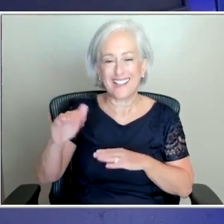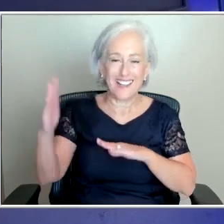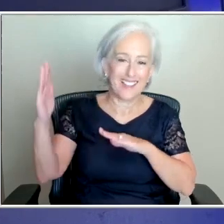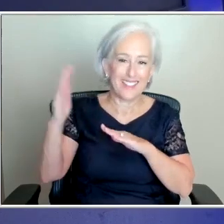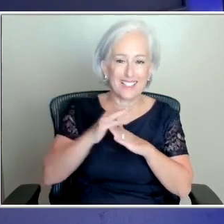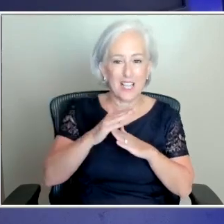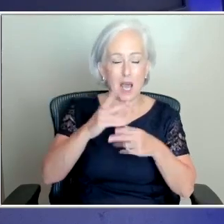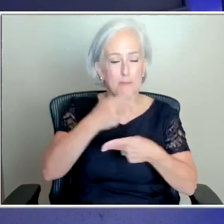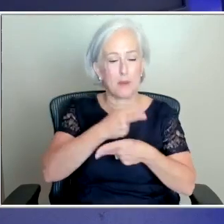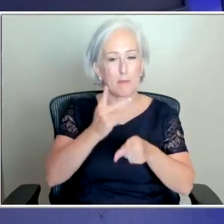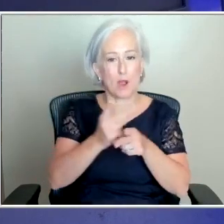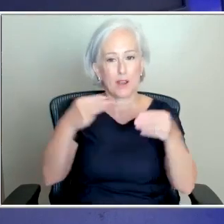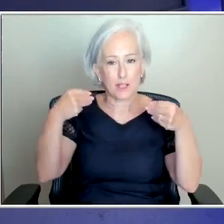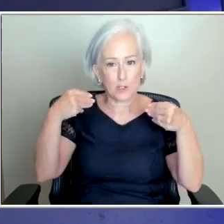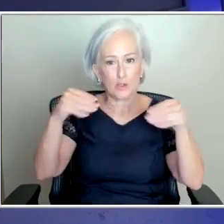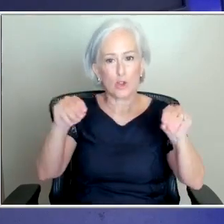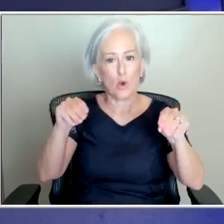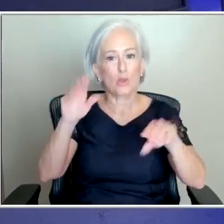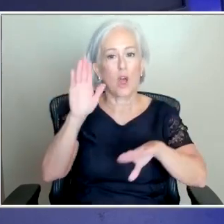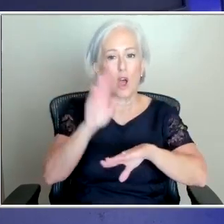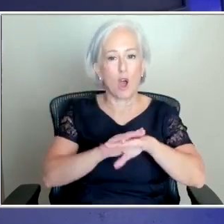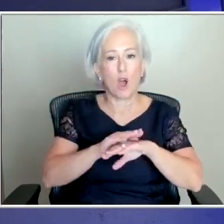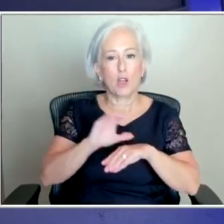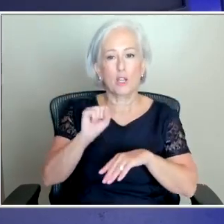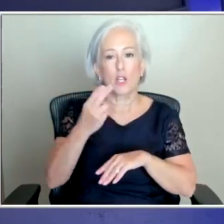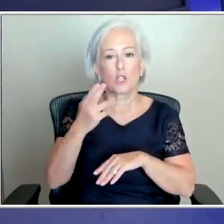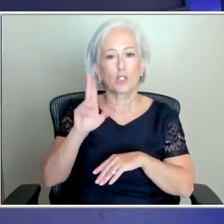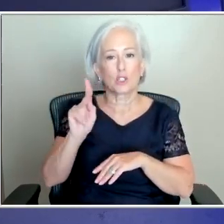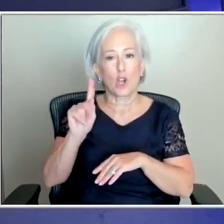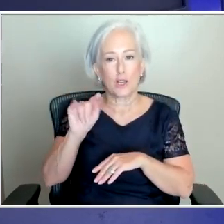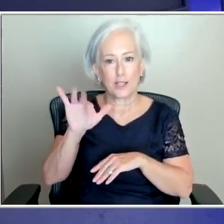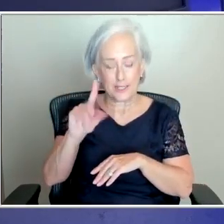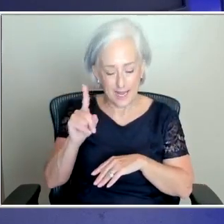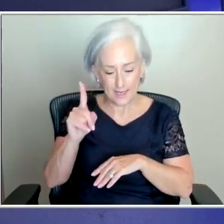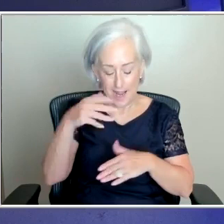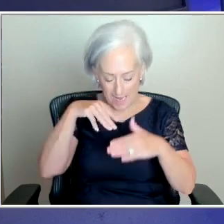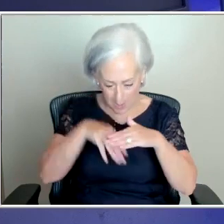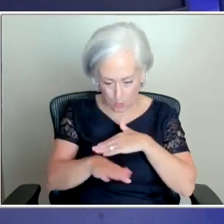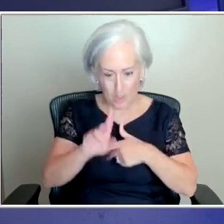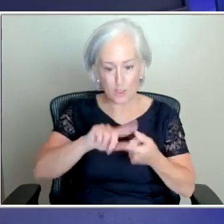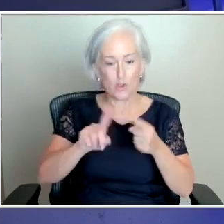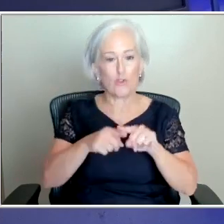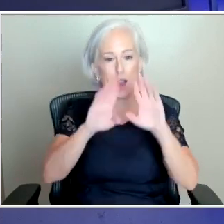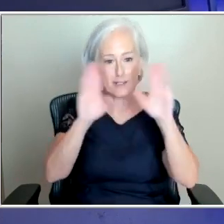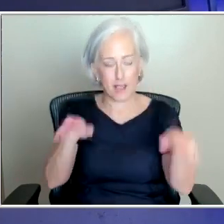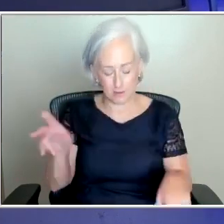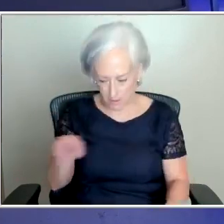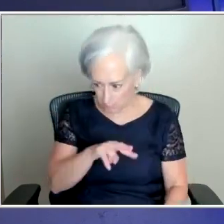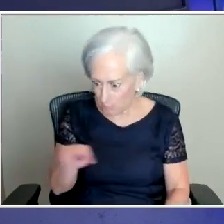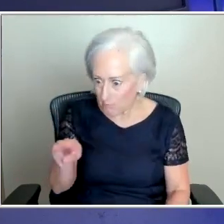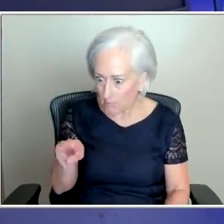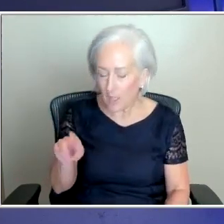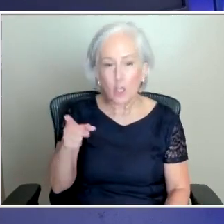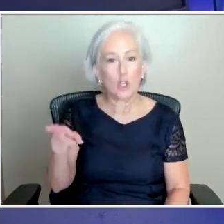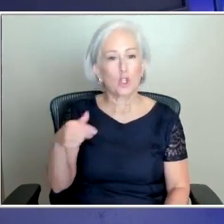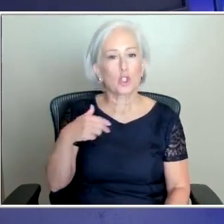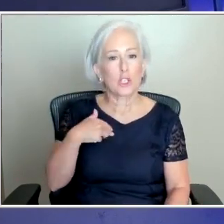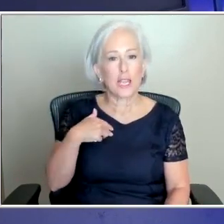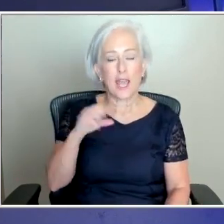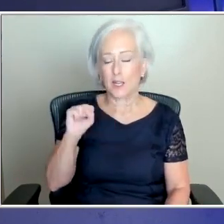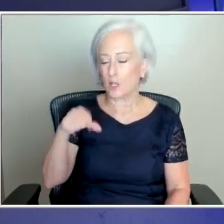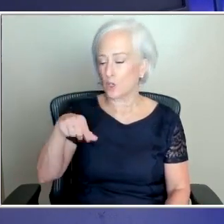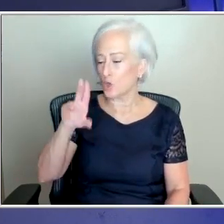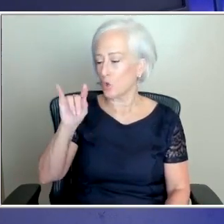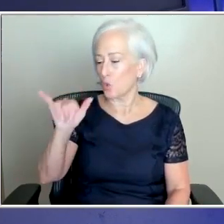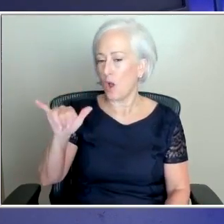on Shark Tank, and I walked into a friend's house the other day, and there was the squatty potty, and it's like a little